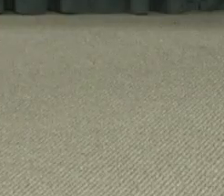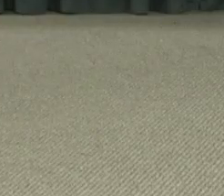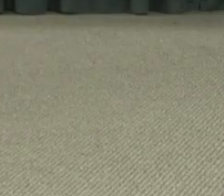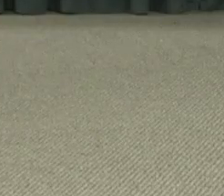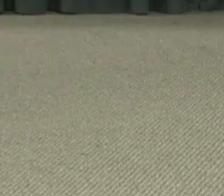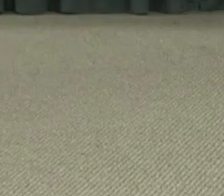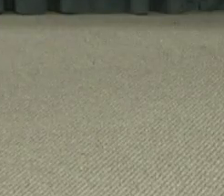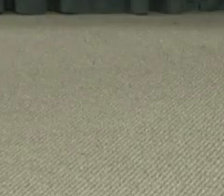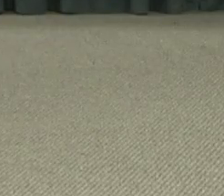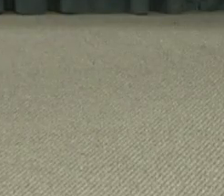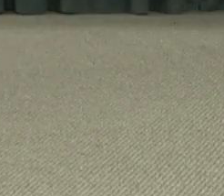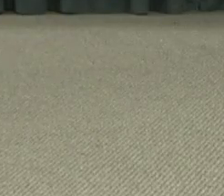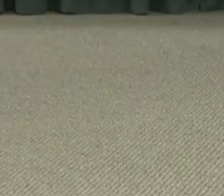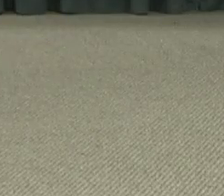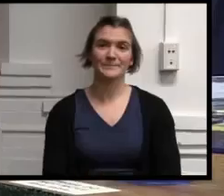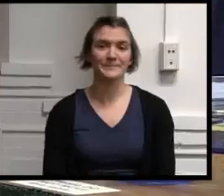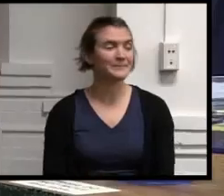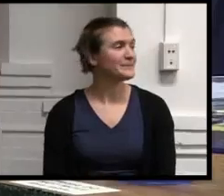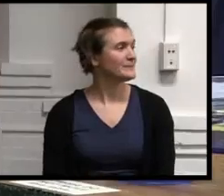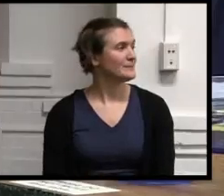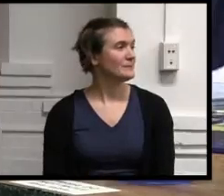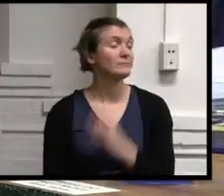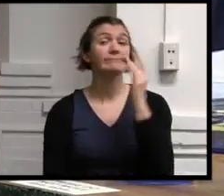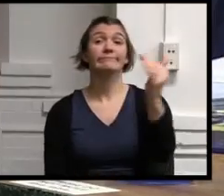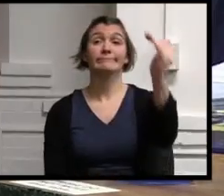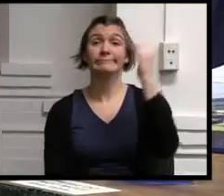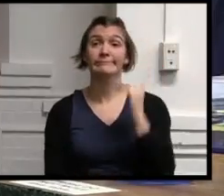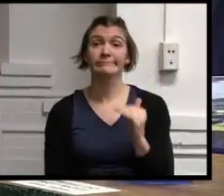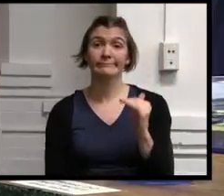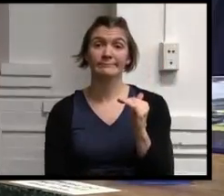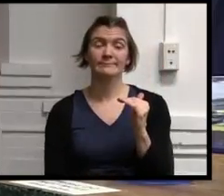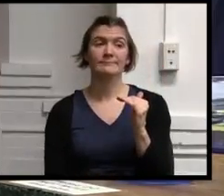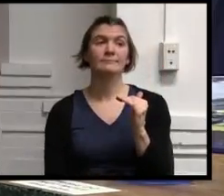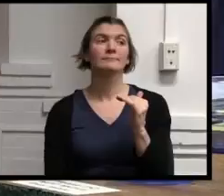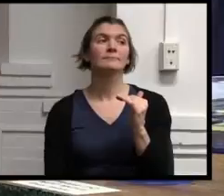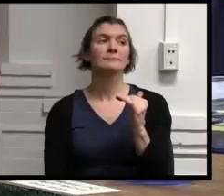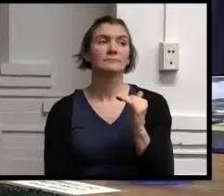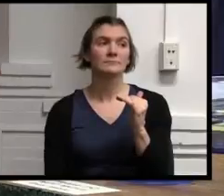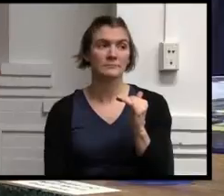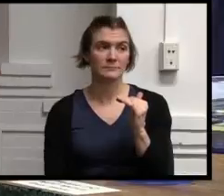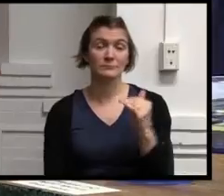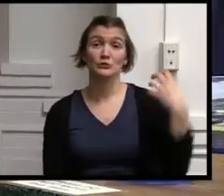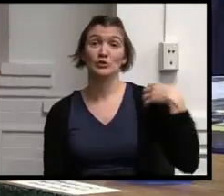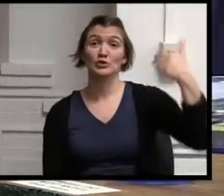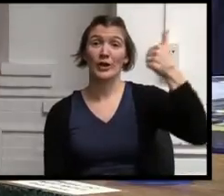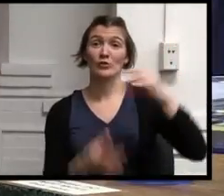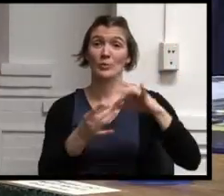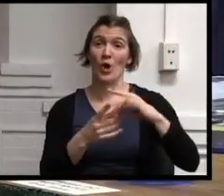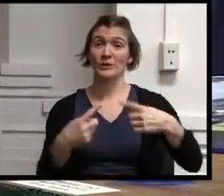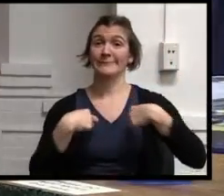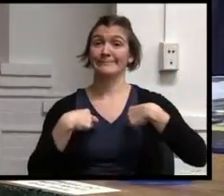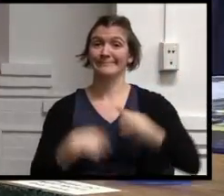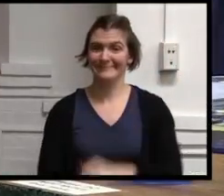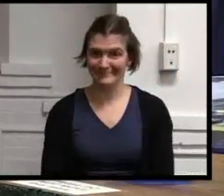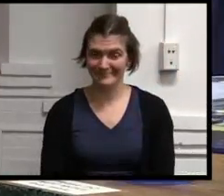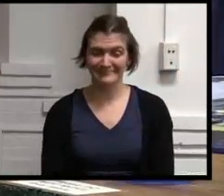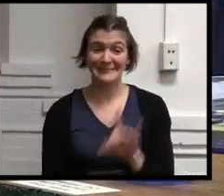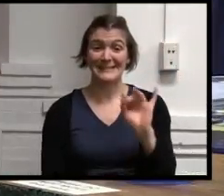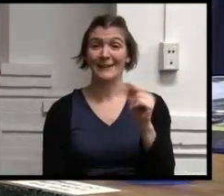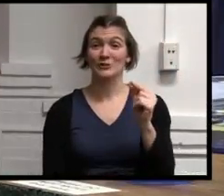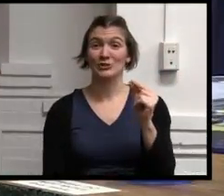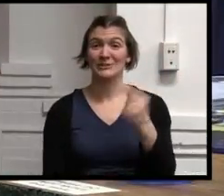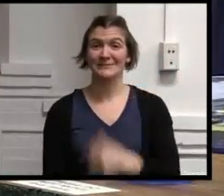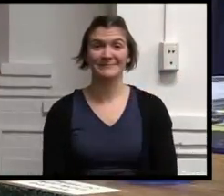abstaining? That carries 5-0. The next item on the agenda is chair's remarks,